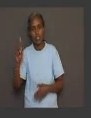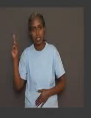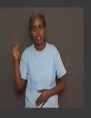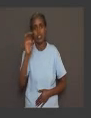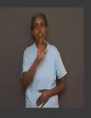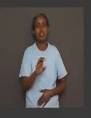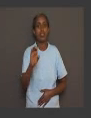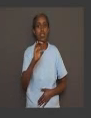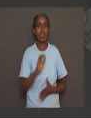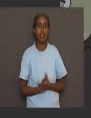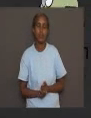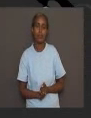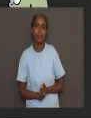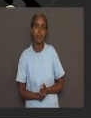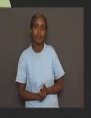circle.